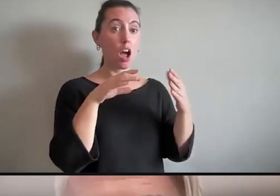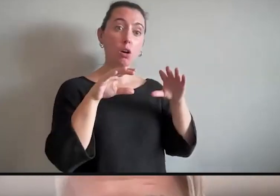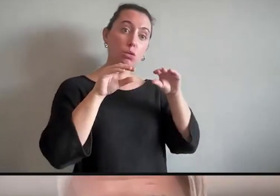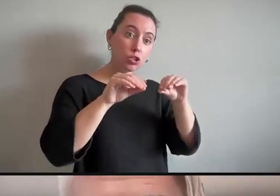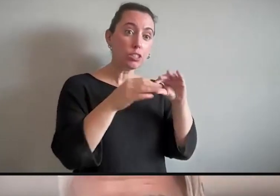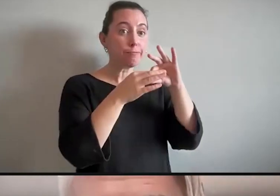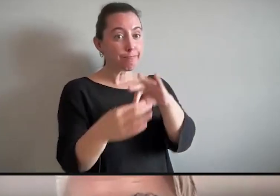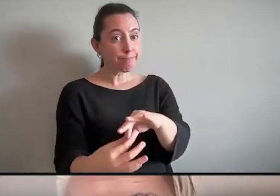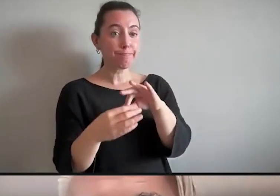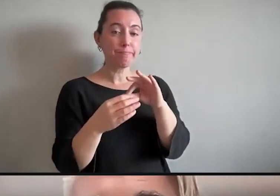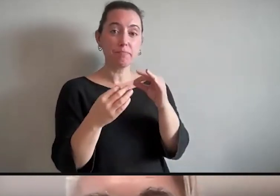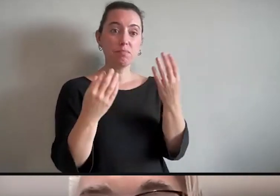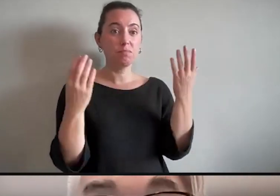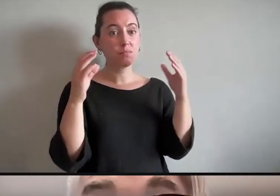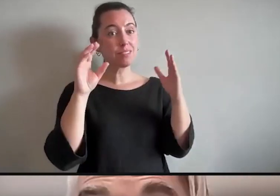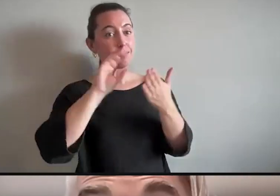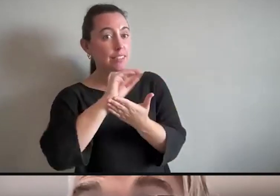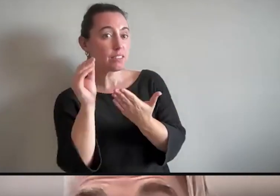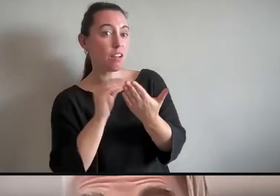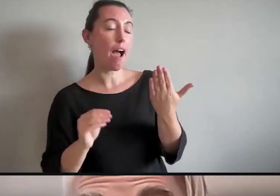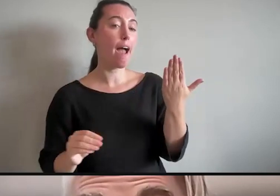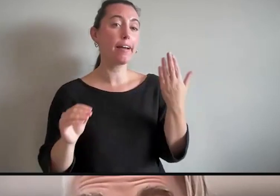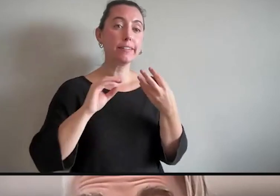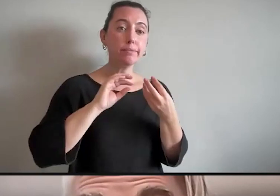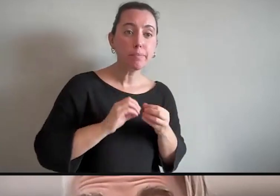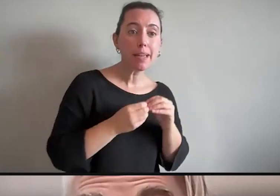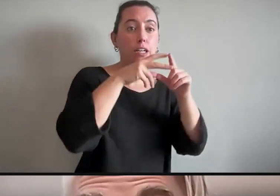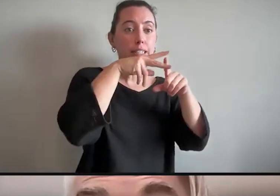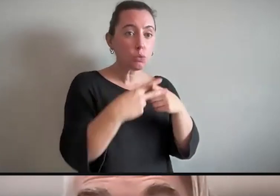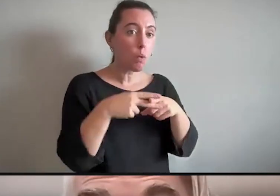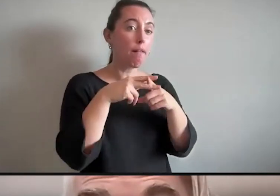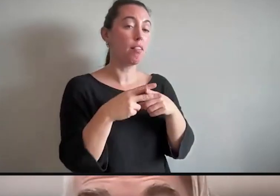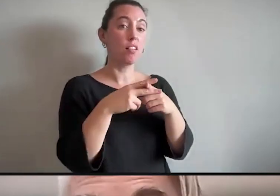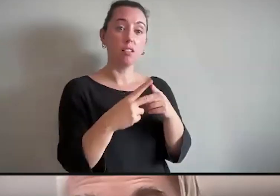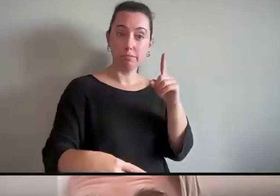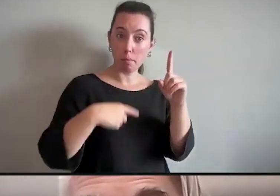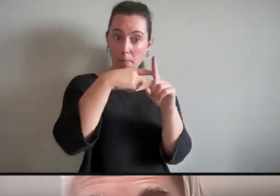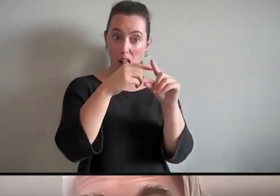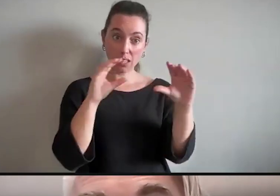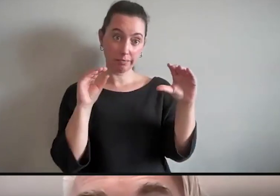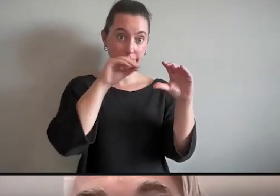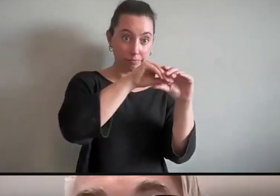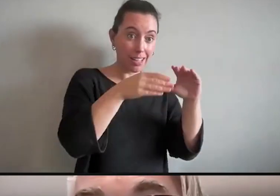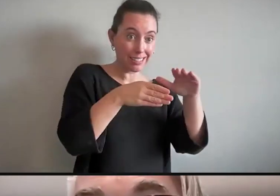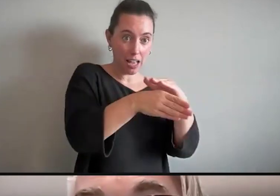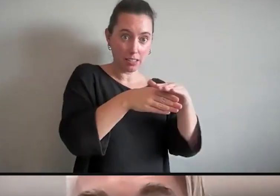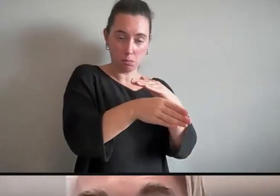the educational system. And we're going to build all the tools anyway, and we're going to do the best things we can. But if you don't get people to be aware of it and thinking